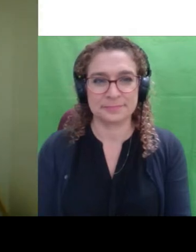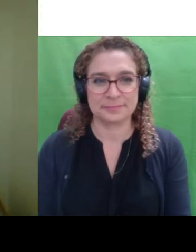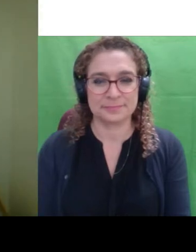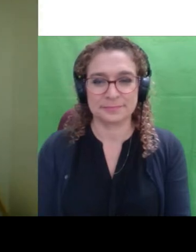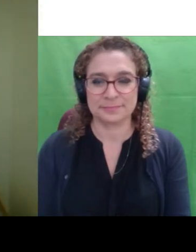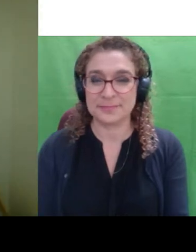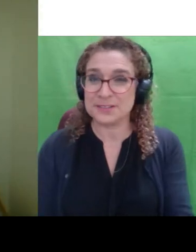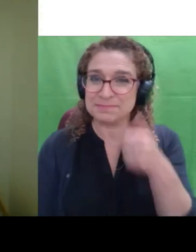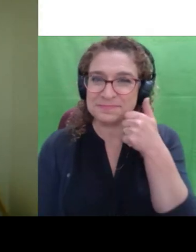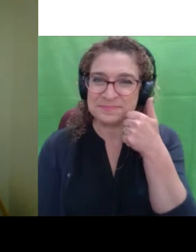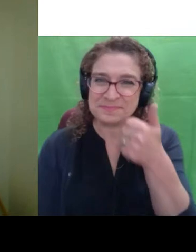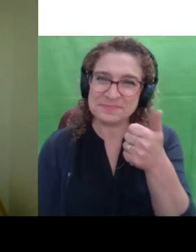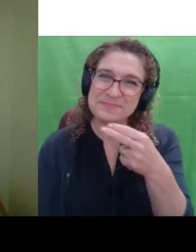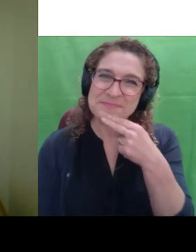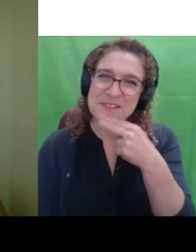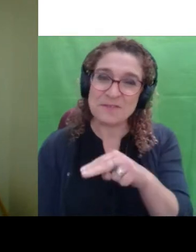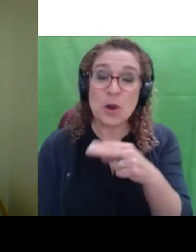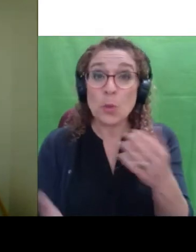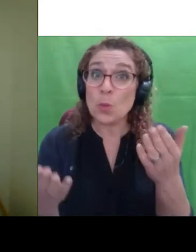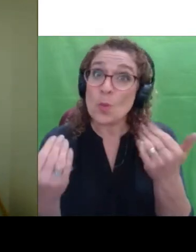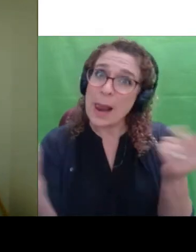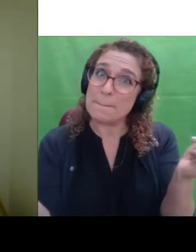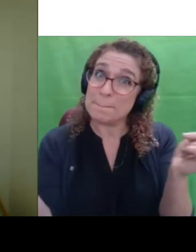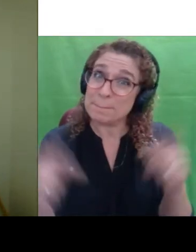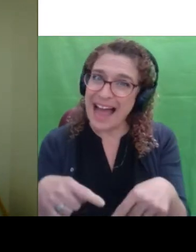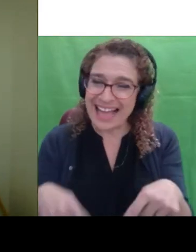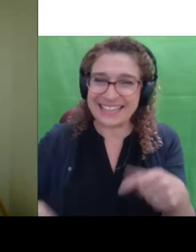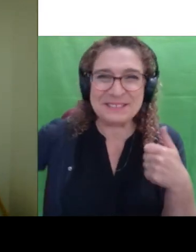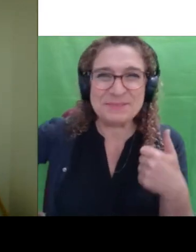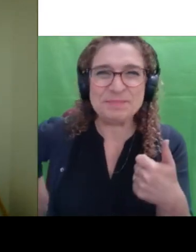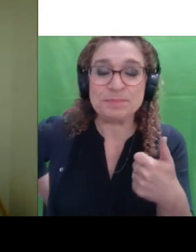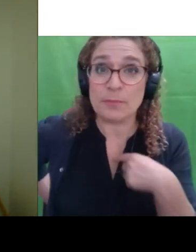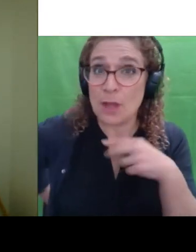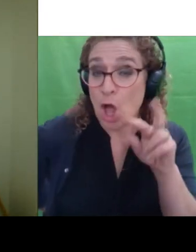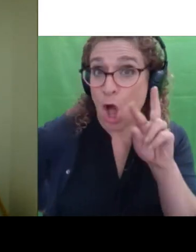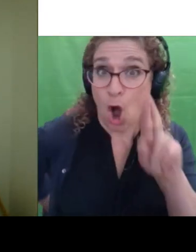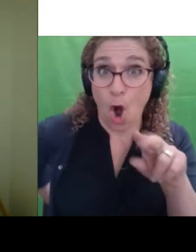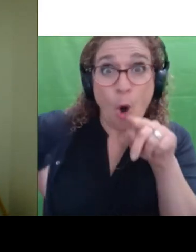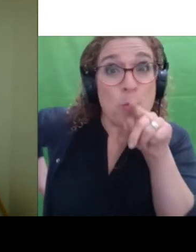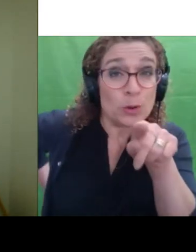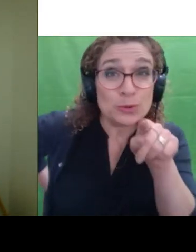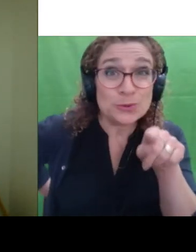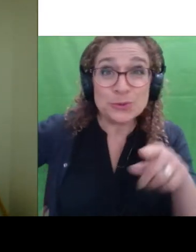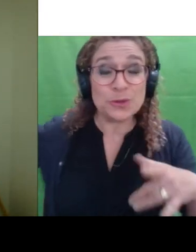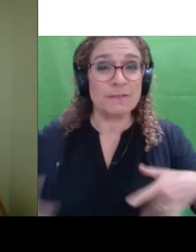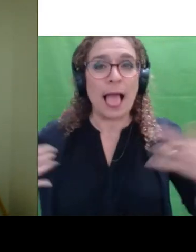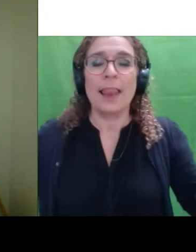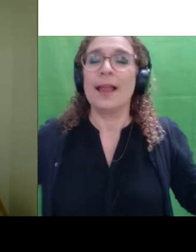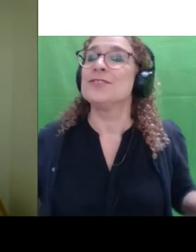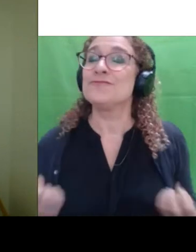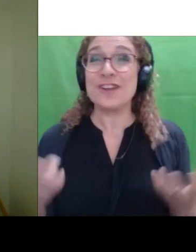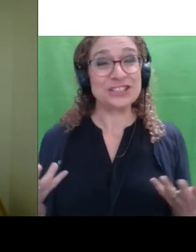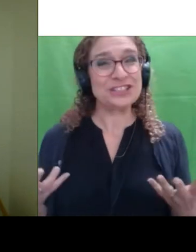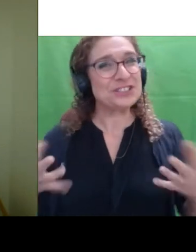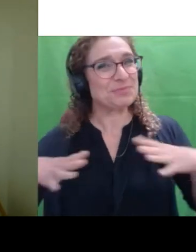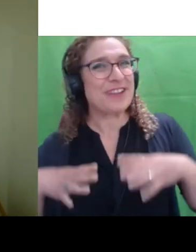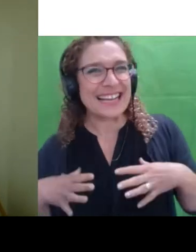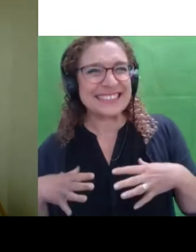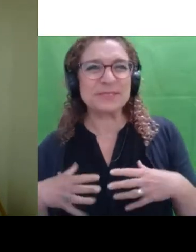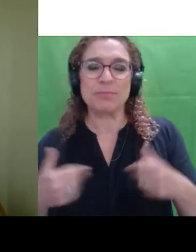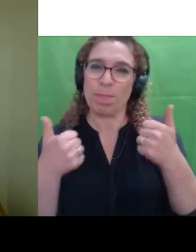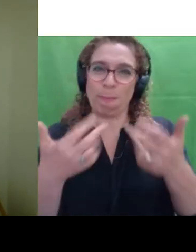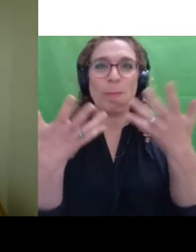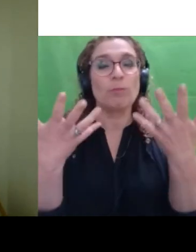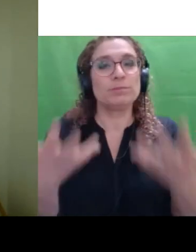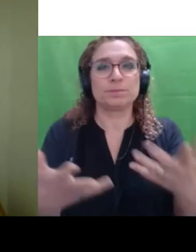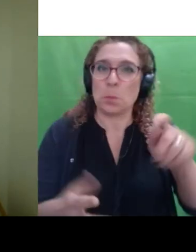good afternoon and welcome back we uh hope that you're joining us refreshed and um it's my pleasure to introduce